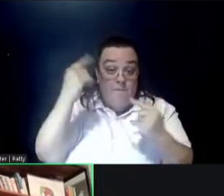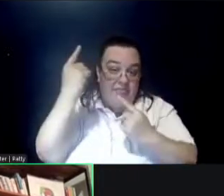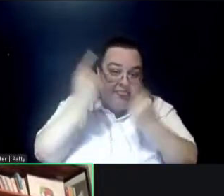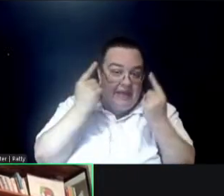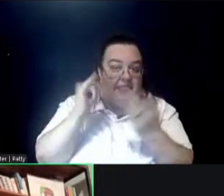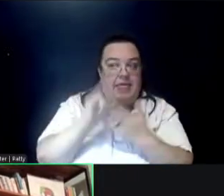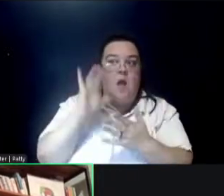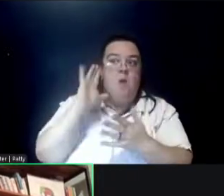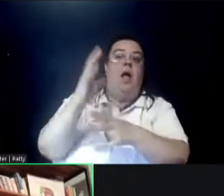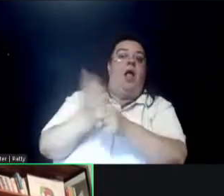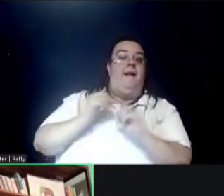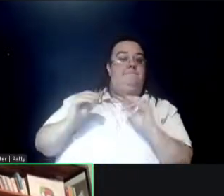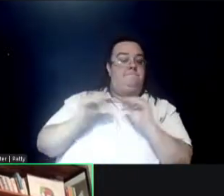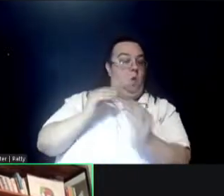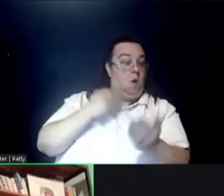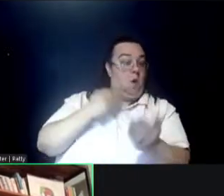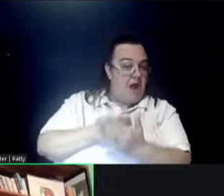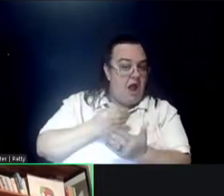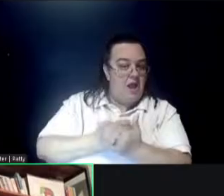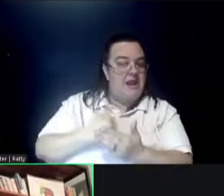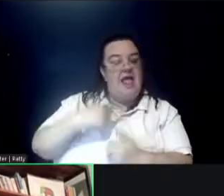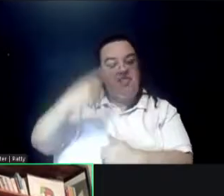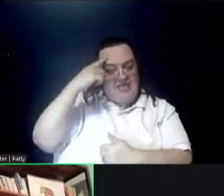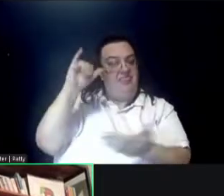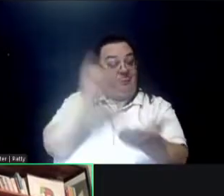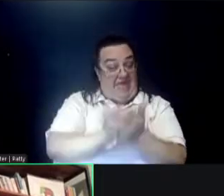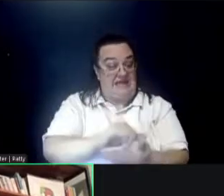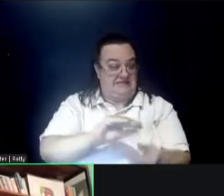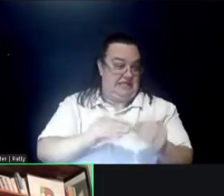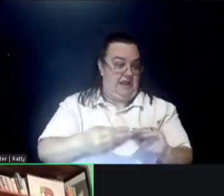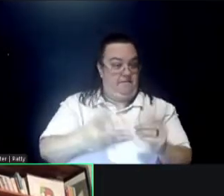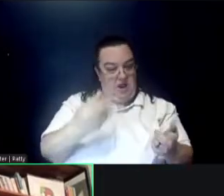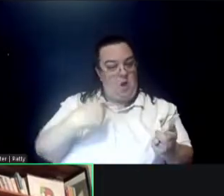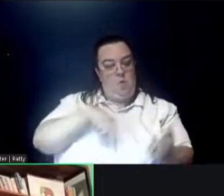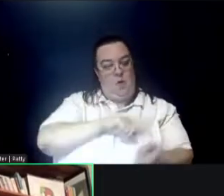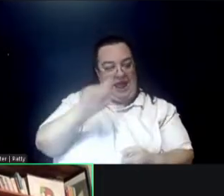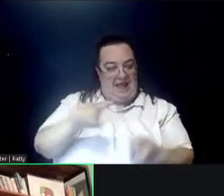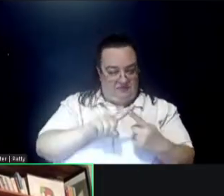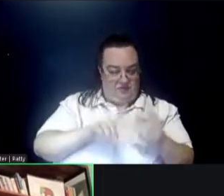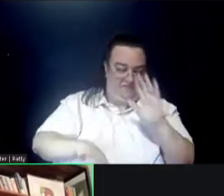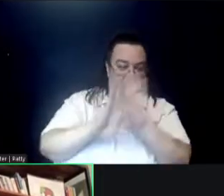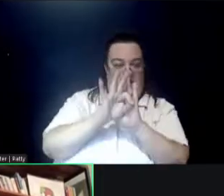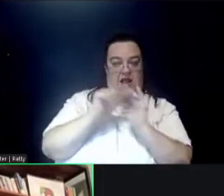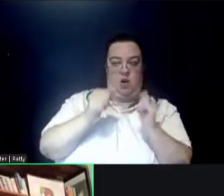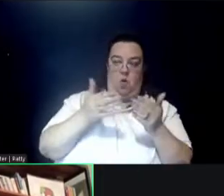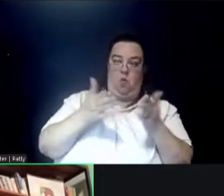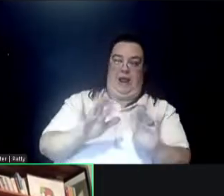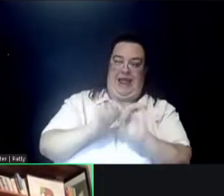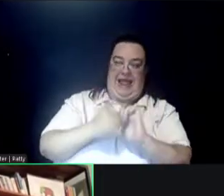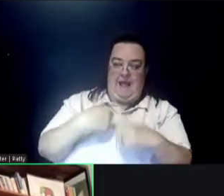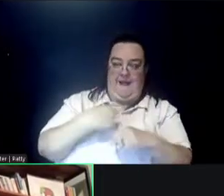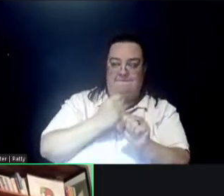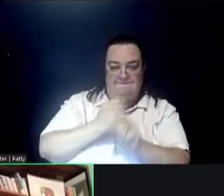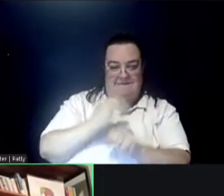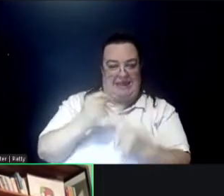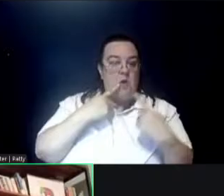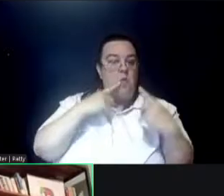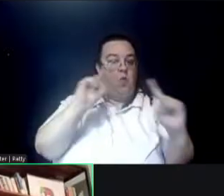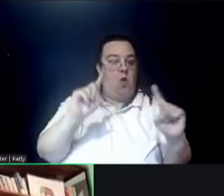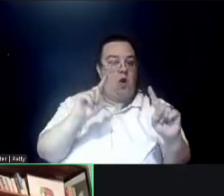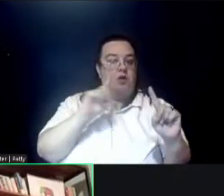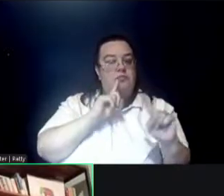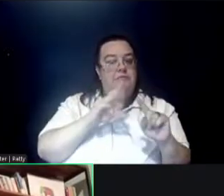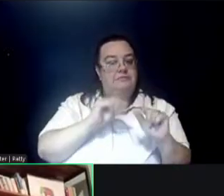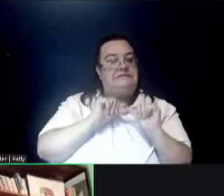coming in. I think these are the numbers, and we have to find a way to make it work sustainably. And if there